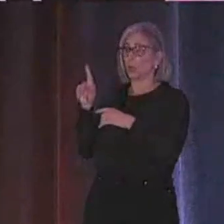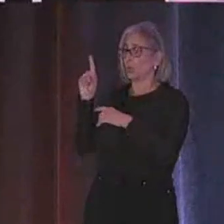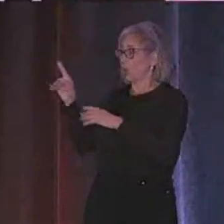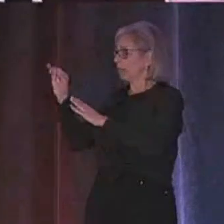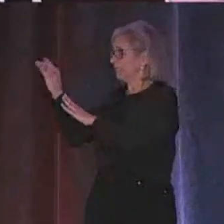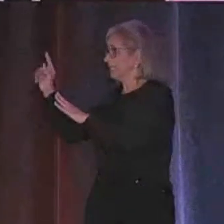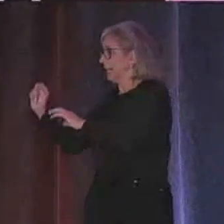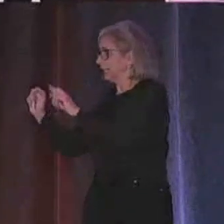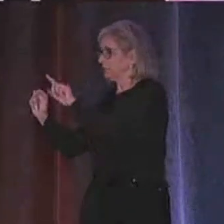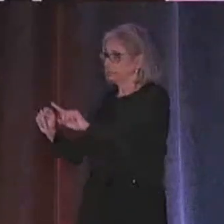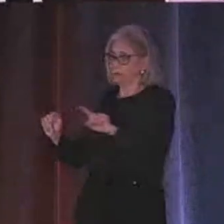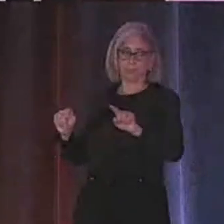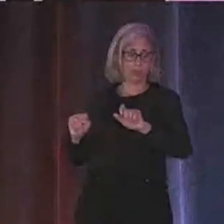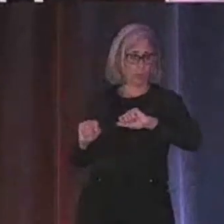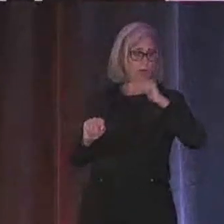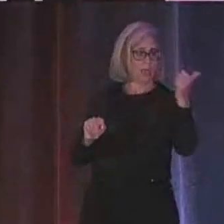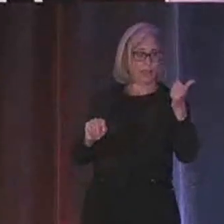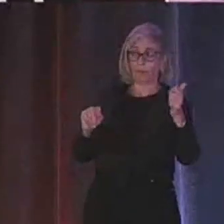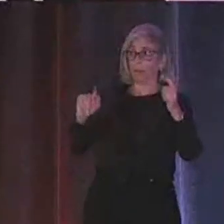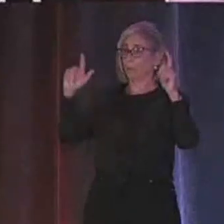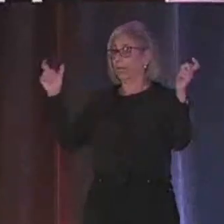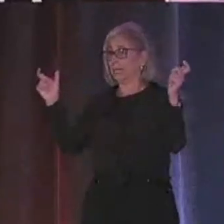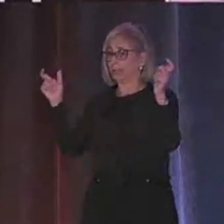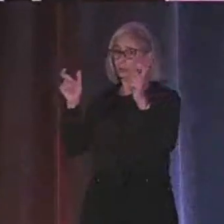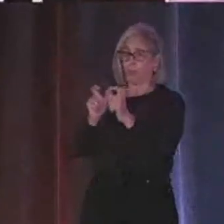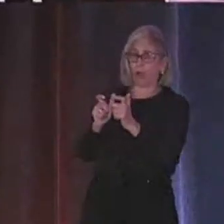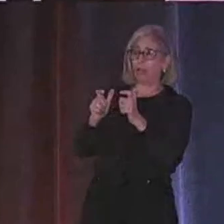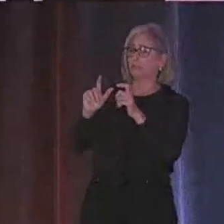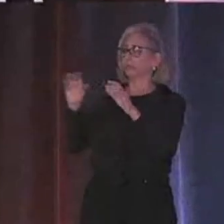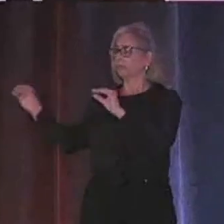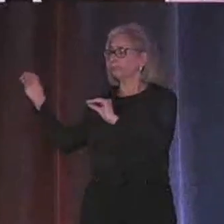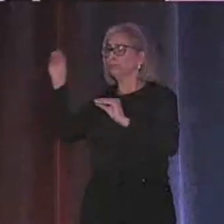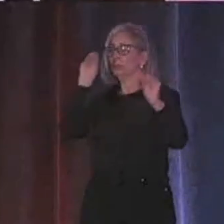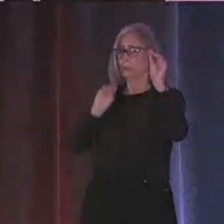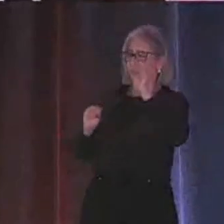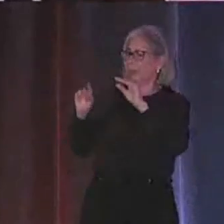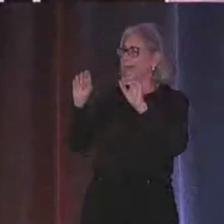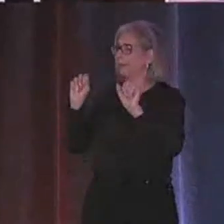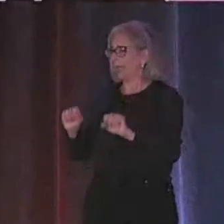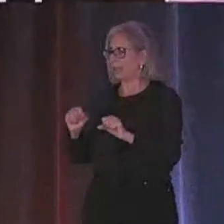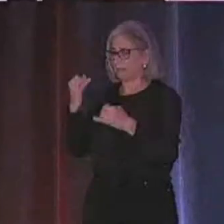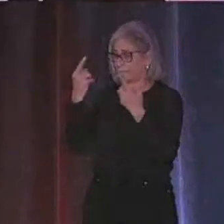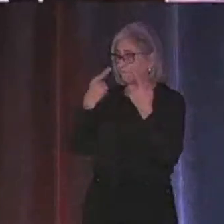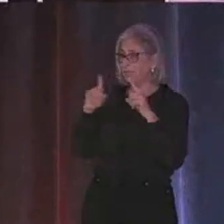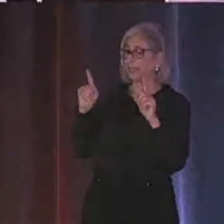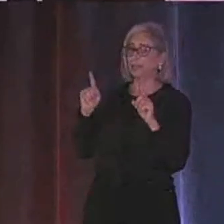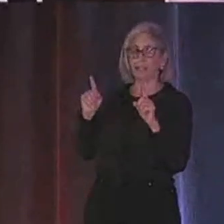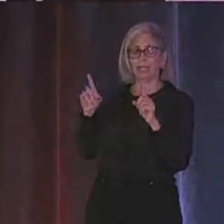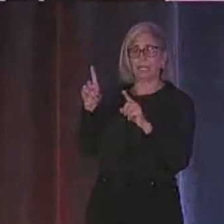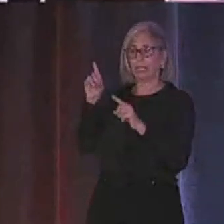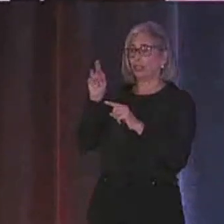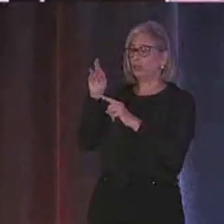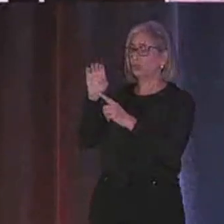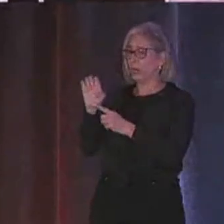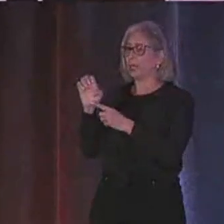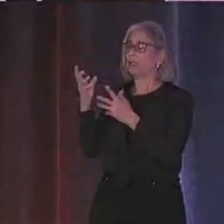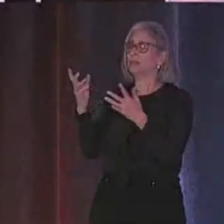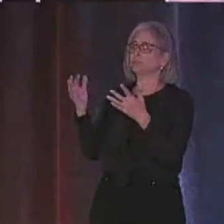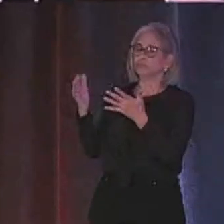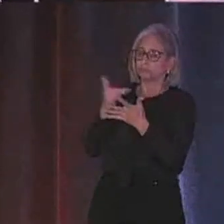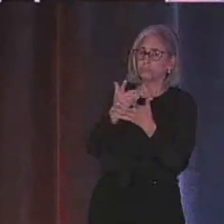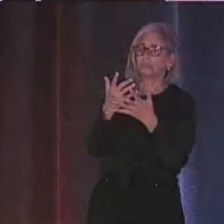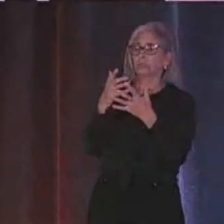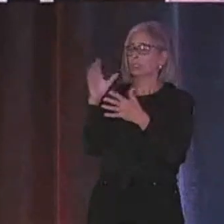another, from small to big, from this position to that position. And finally, Dre is a compilation of